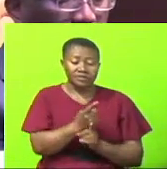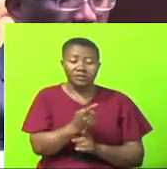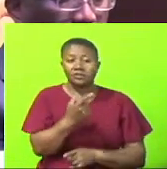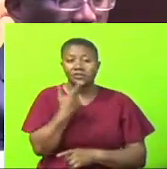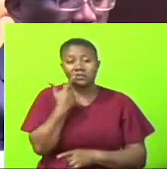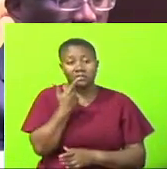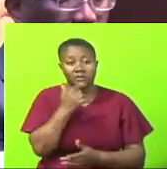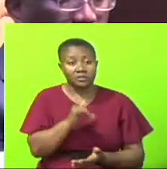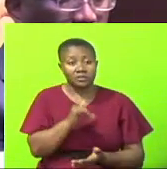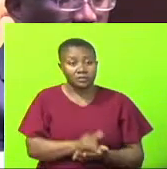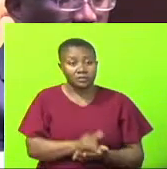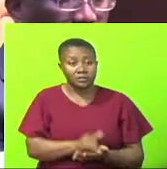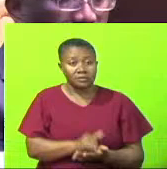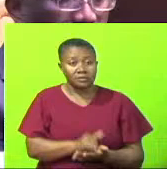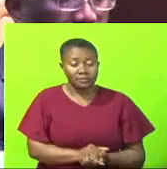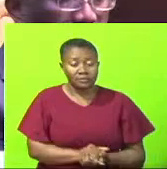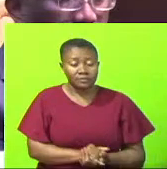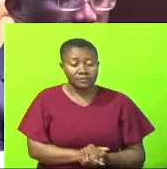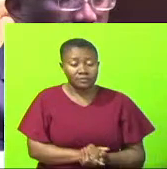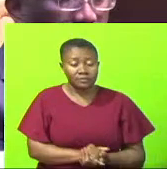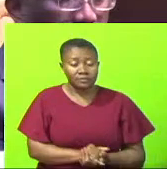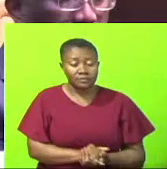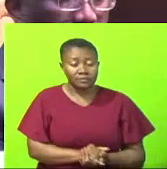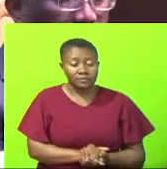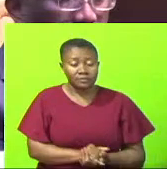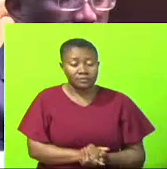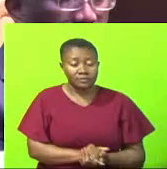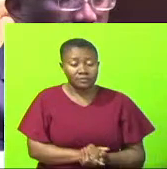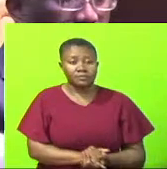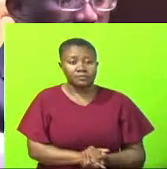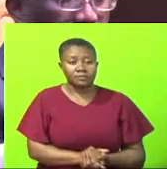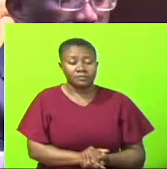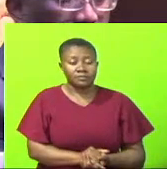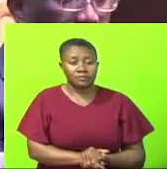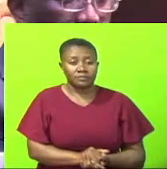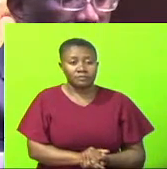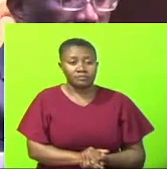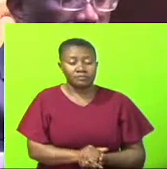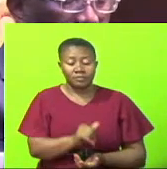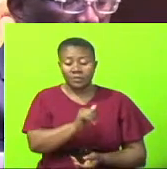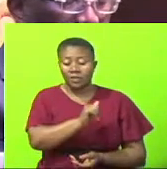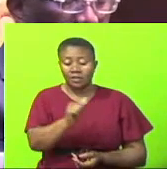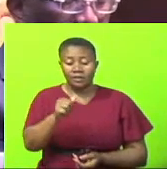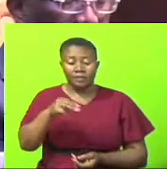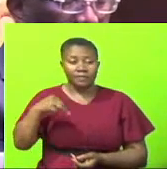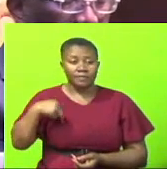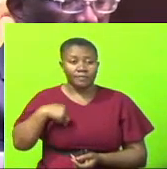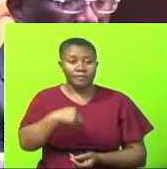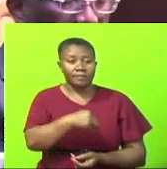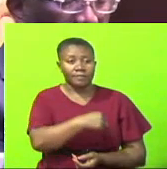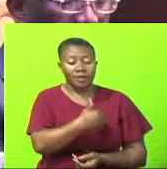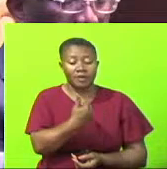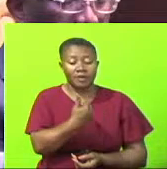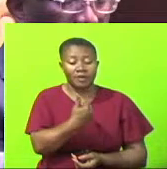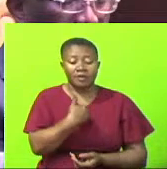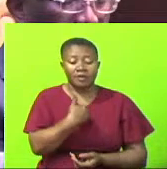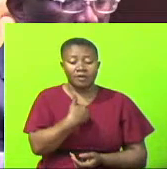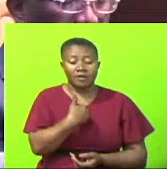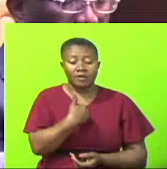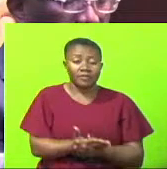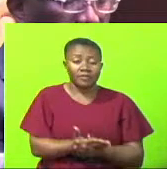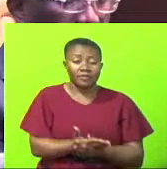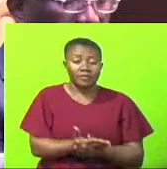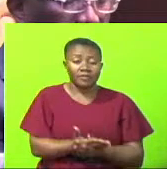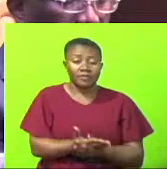that he thinks that a member had filed.